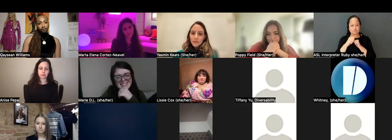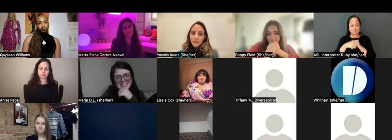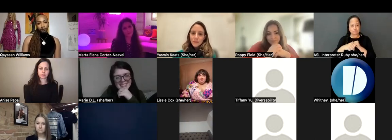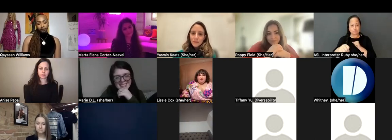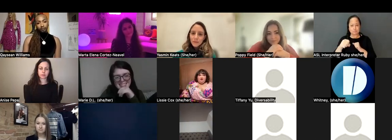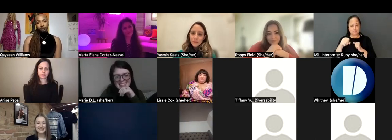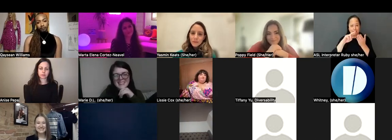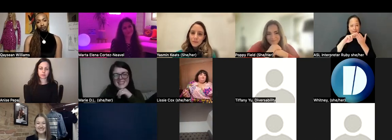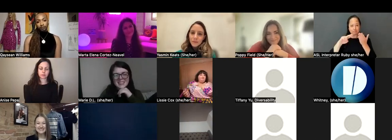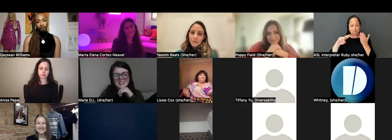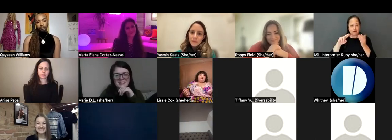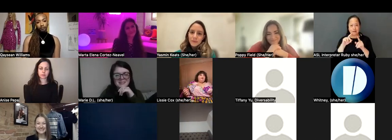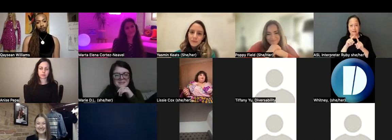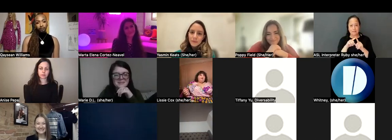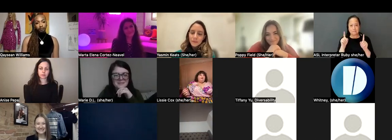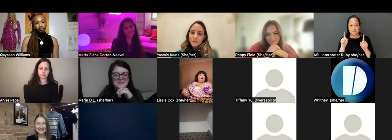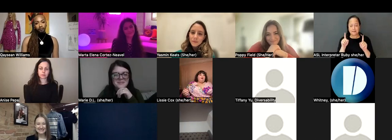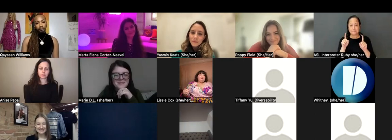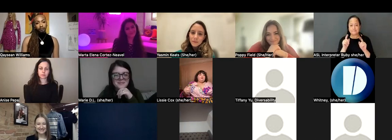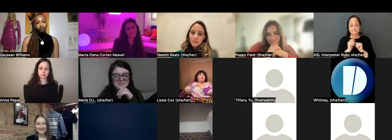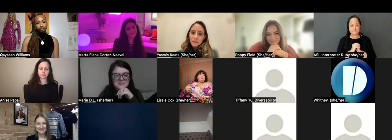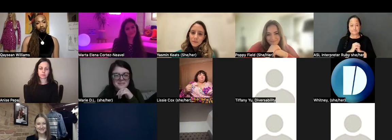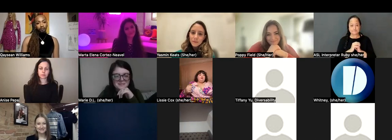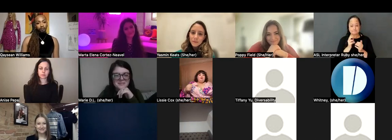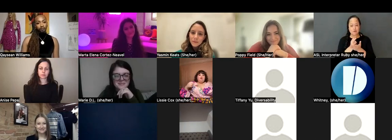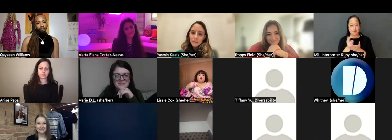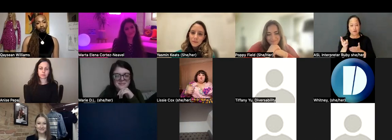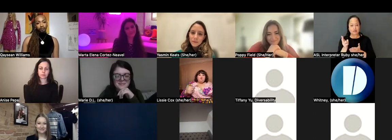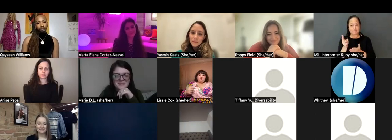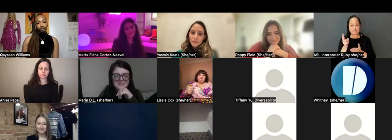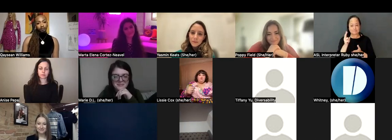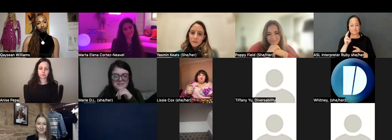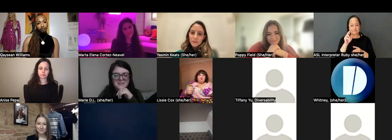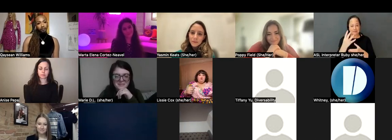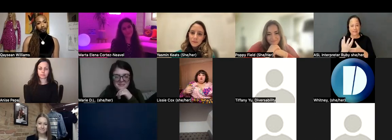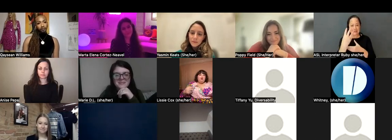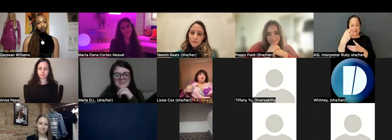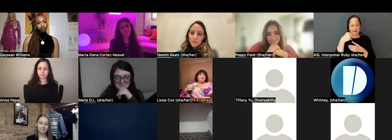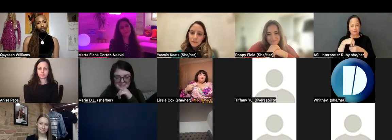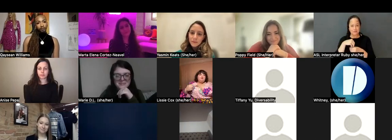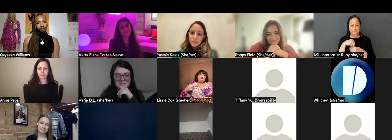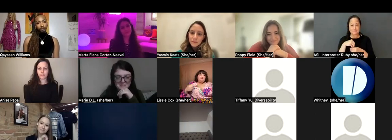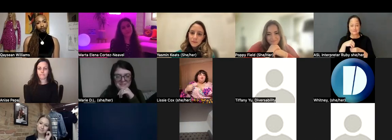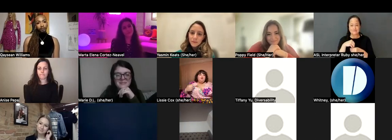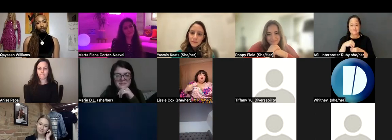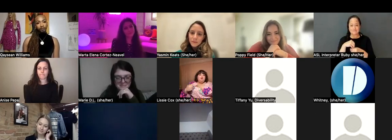brand, but honestly, just like being inclusive